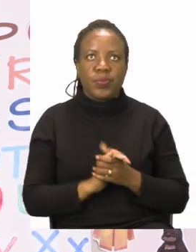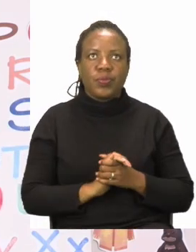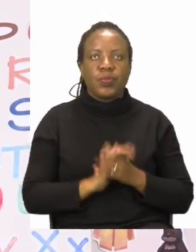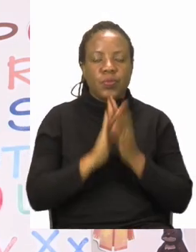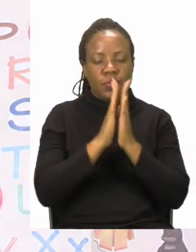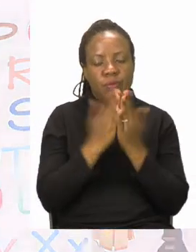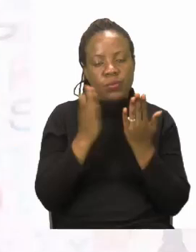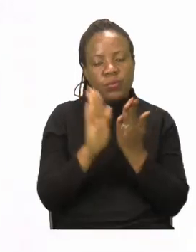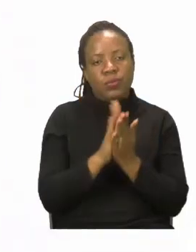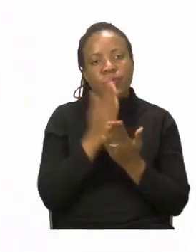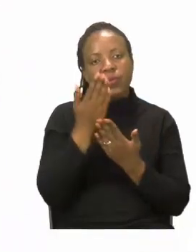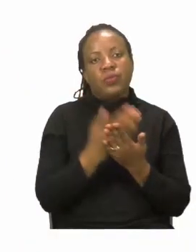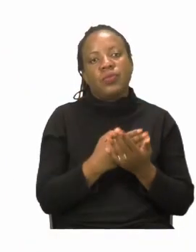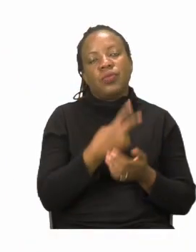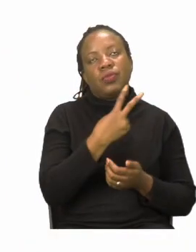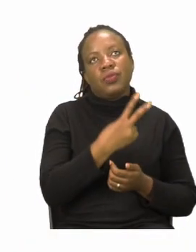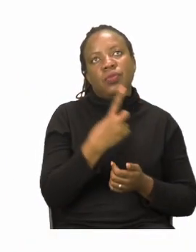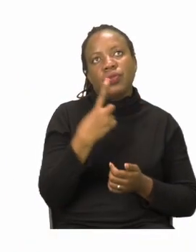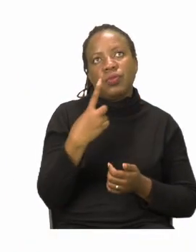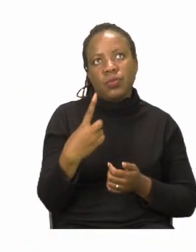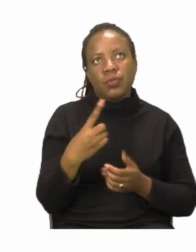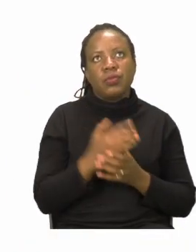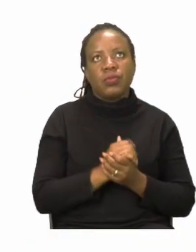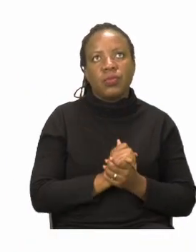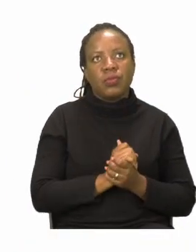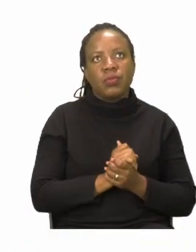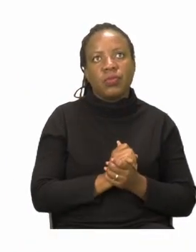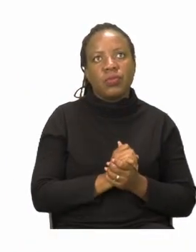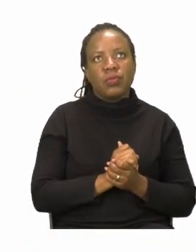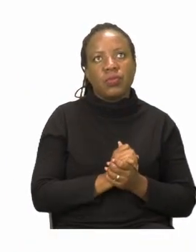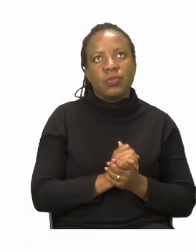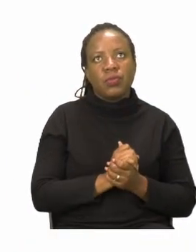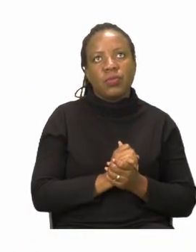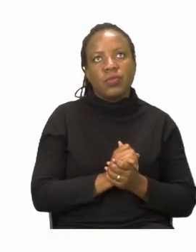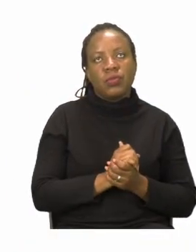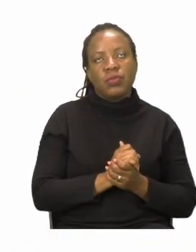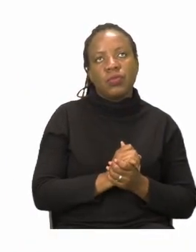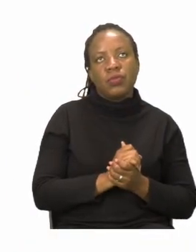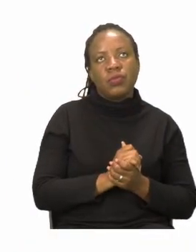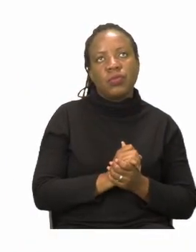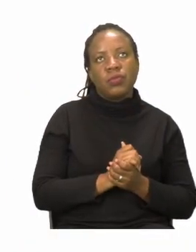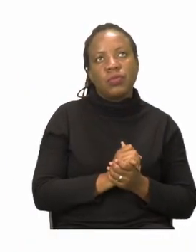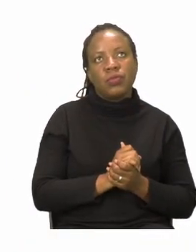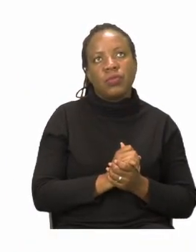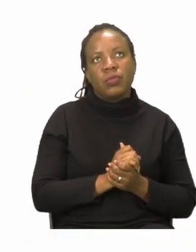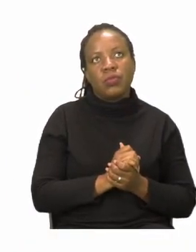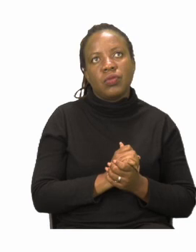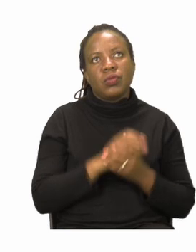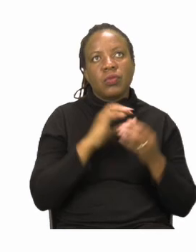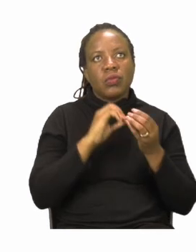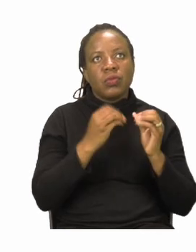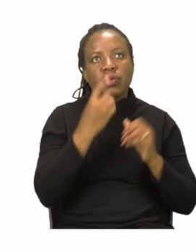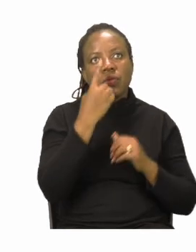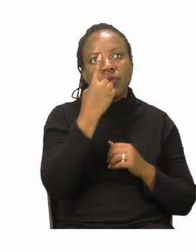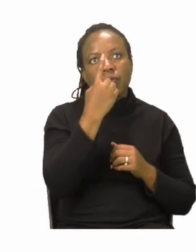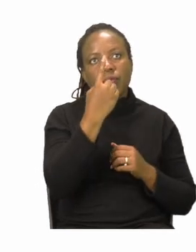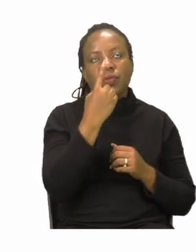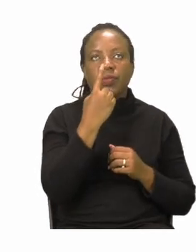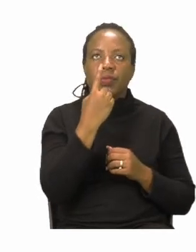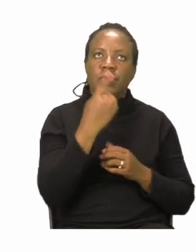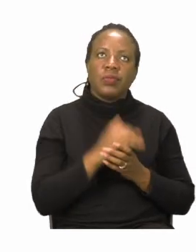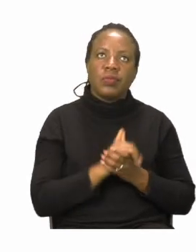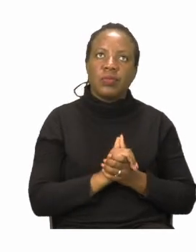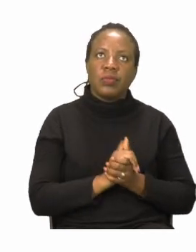On page 21, we have decomposition. Now let's look at number 1.